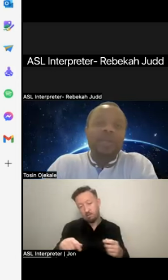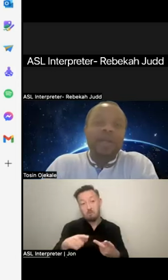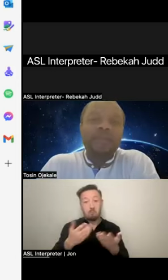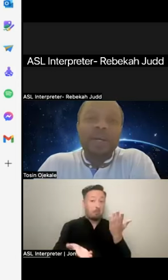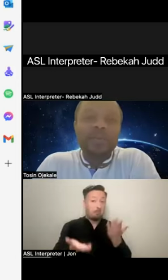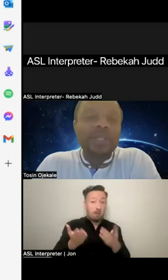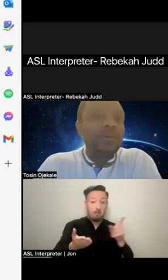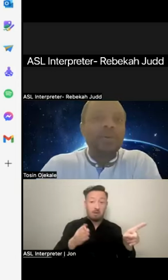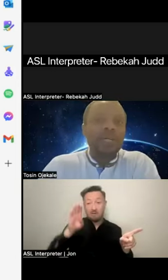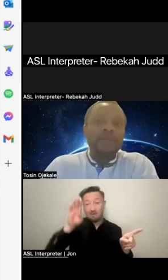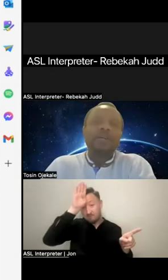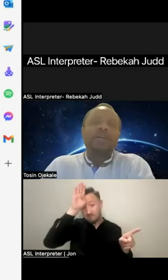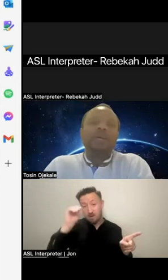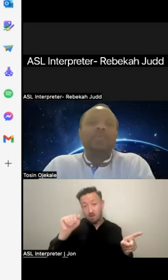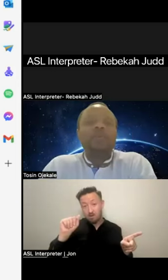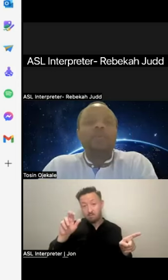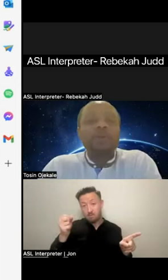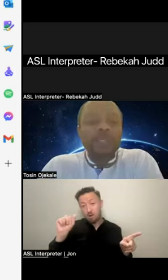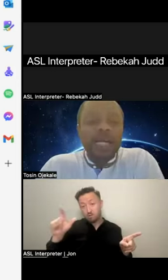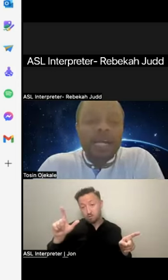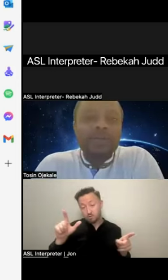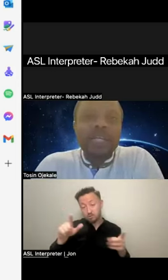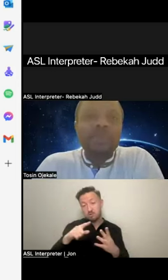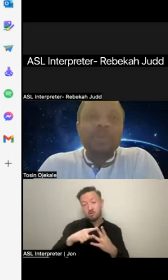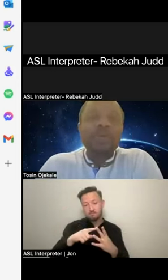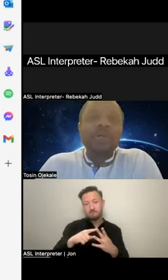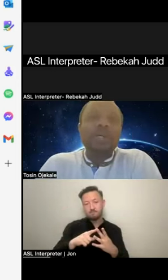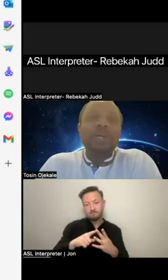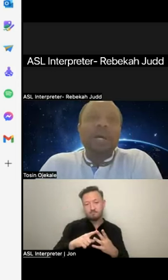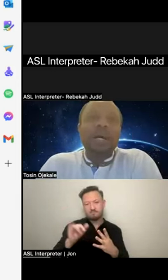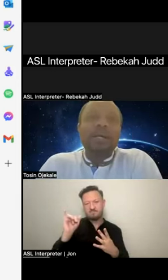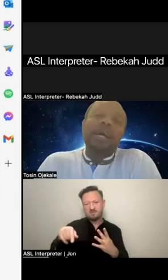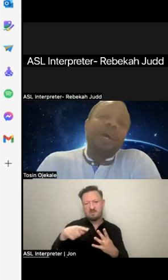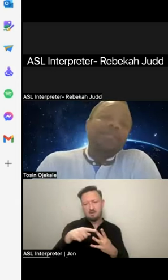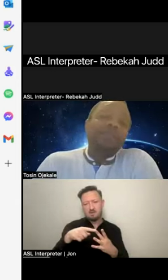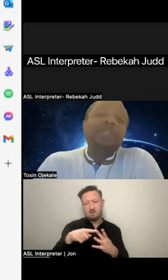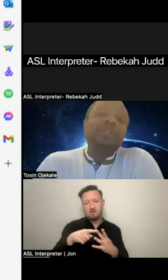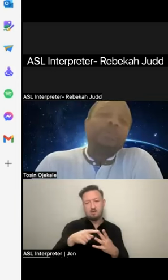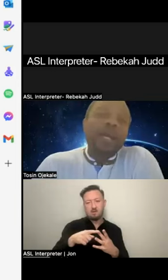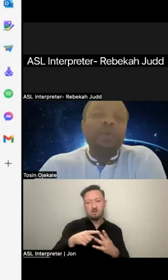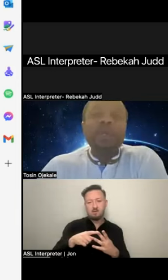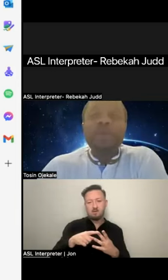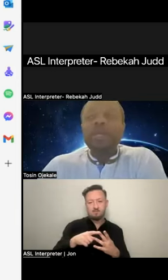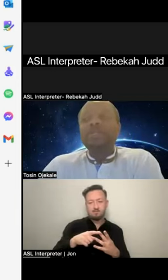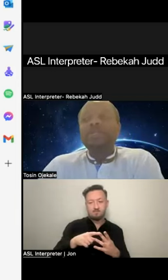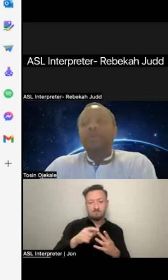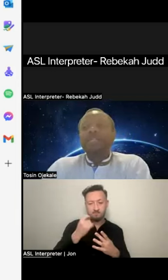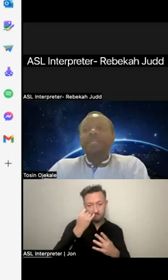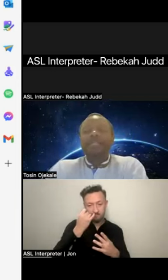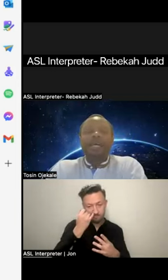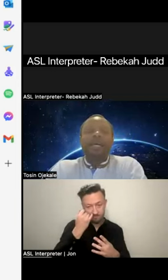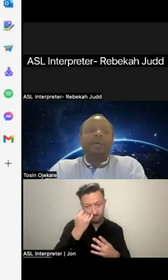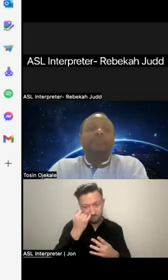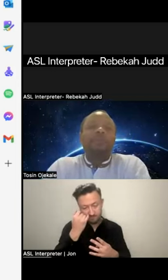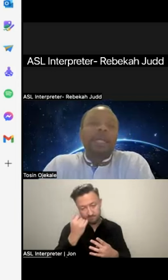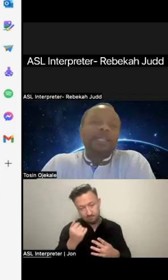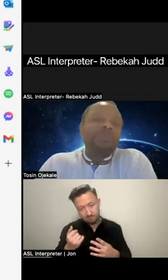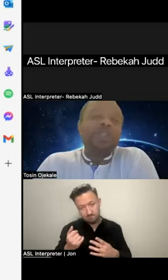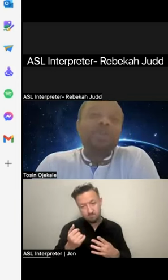be an evacuator or whatever. But for who is accountable, accountability to might not really be someone